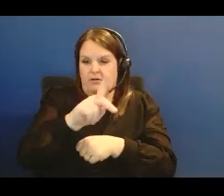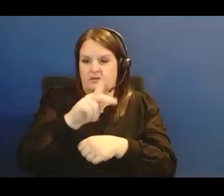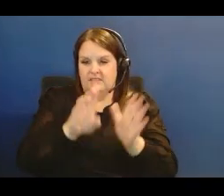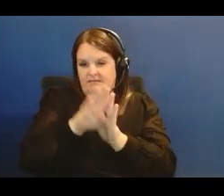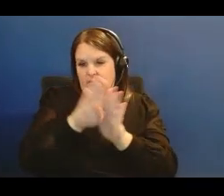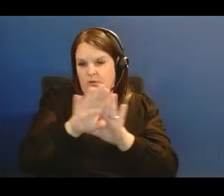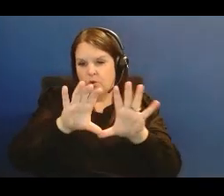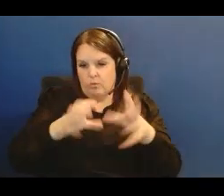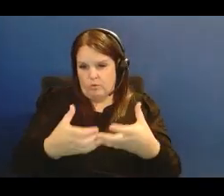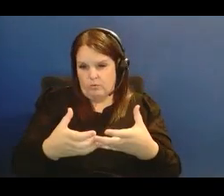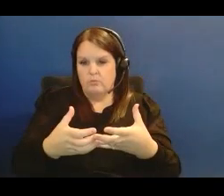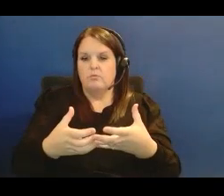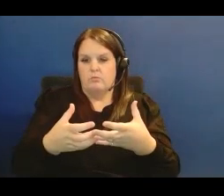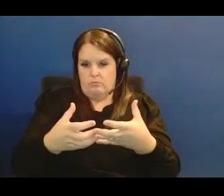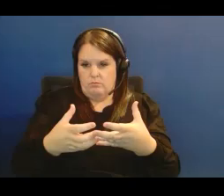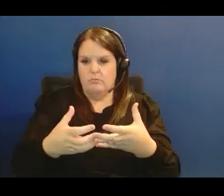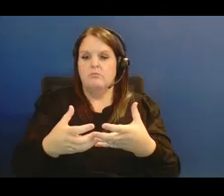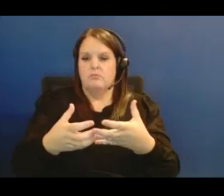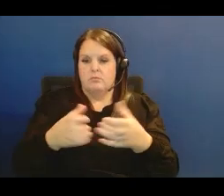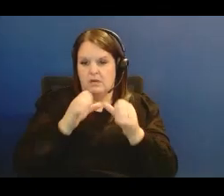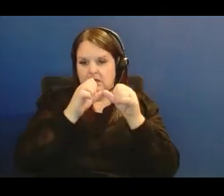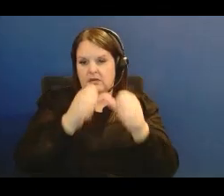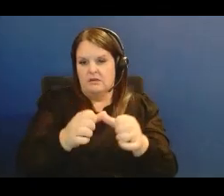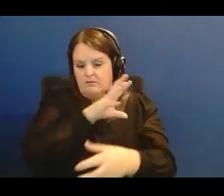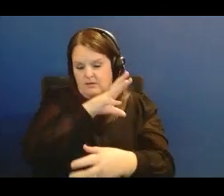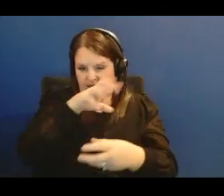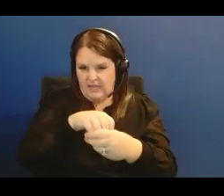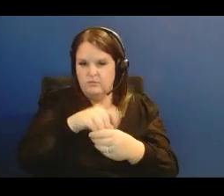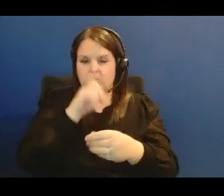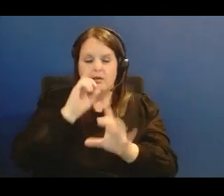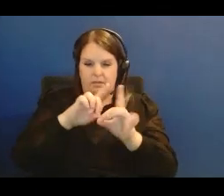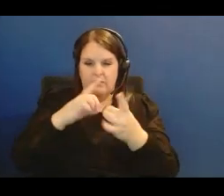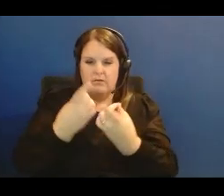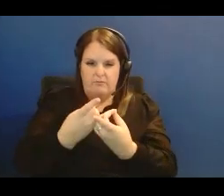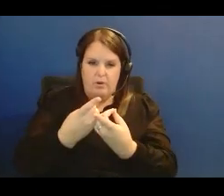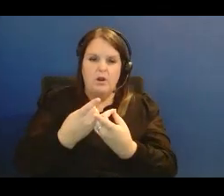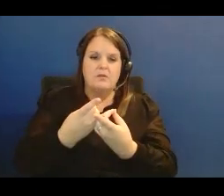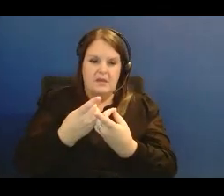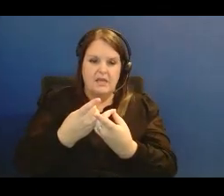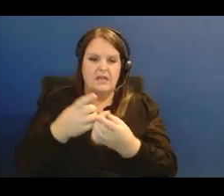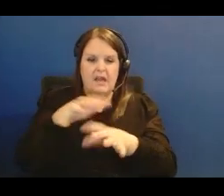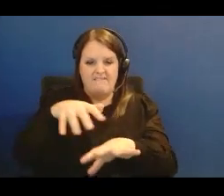the Primary Care Work Group, coordinated engagement with the Department of Native American